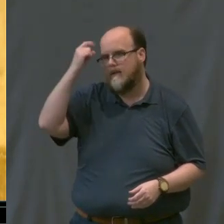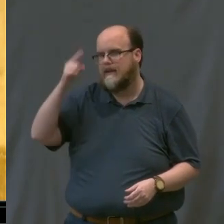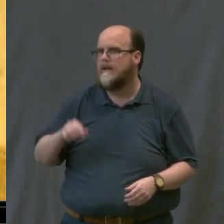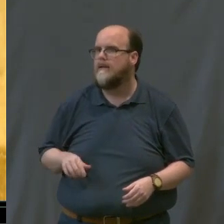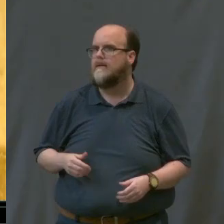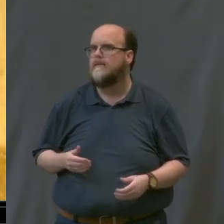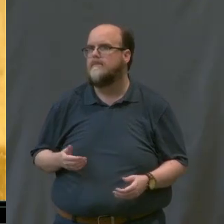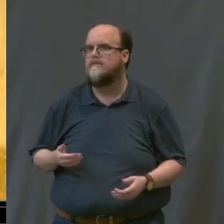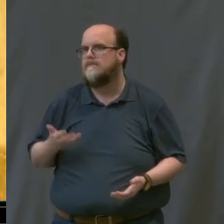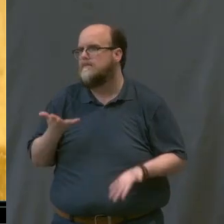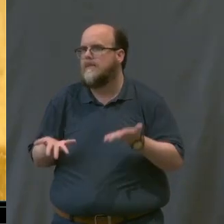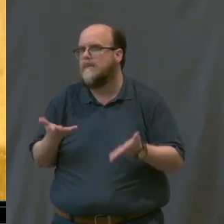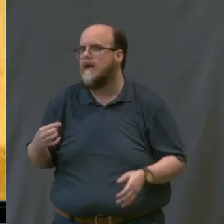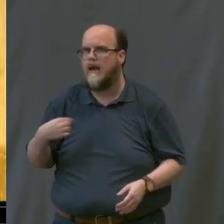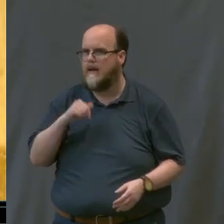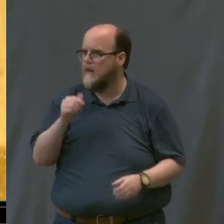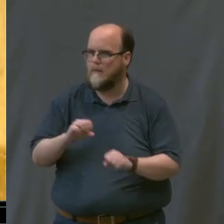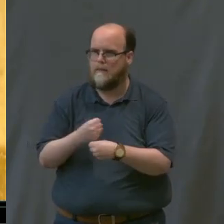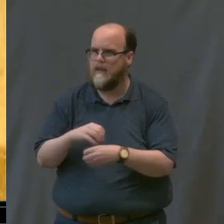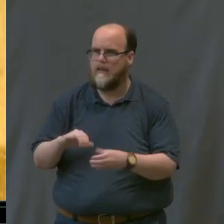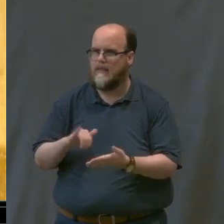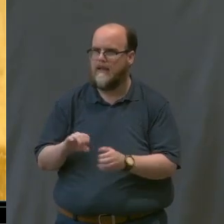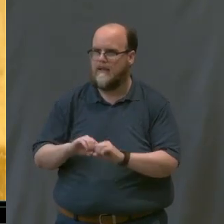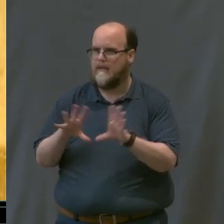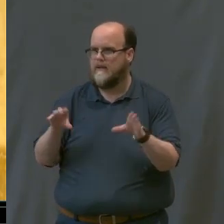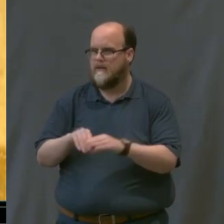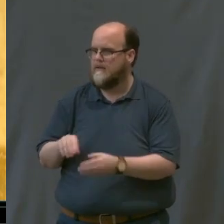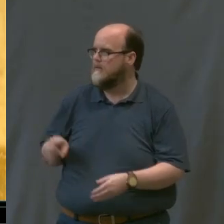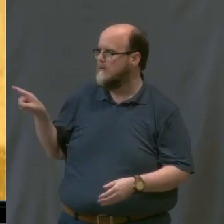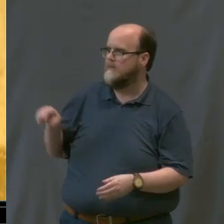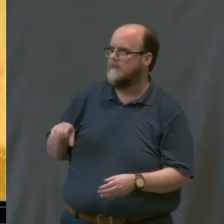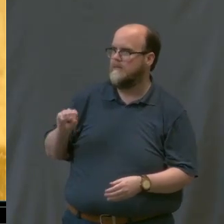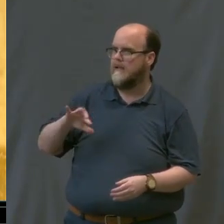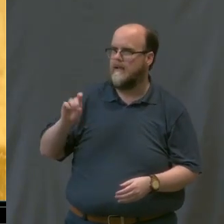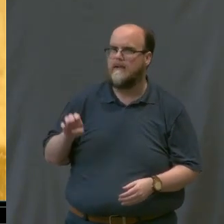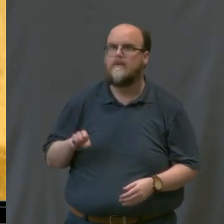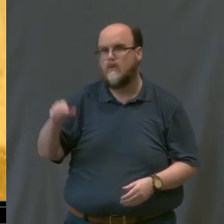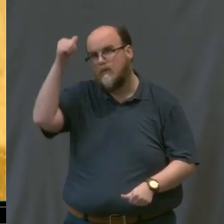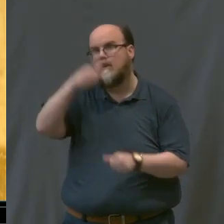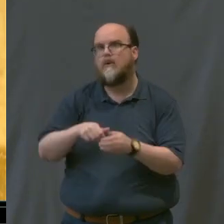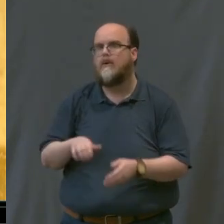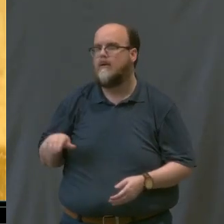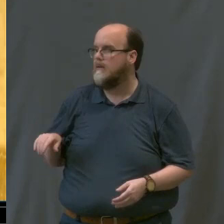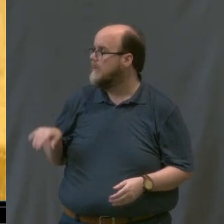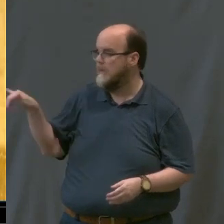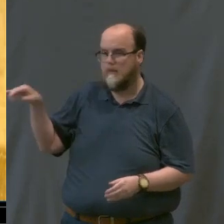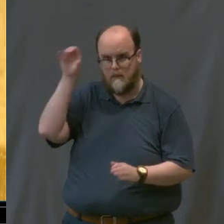possibly I did not make that clear when I talked about this slide in lesson 1. Do y'all remember this slide?